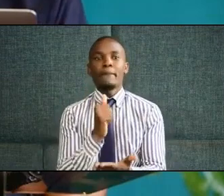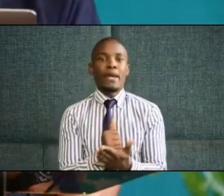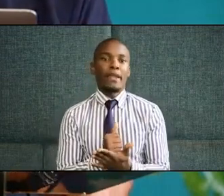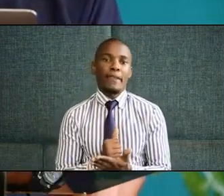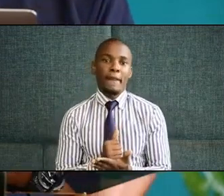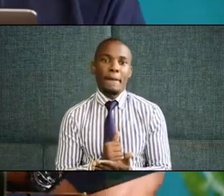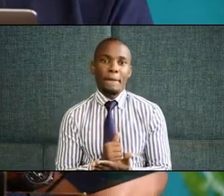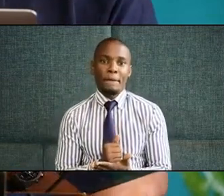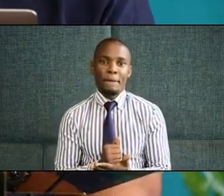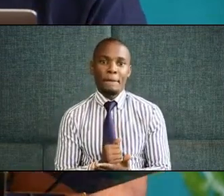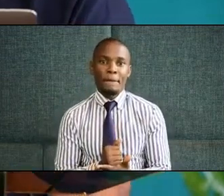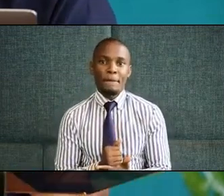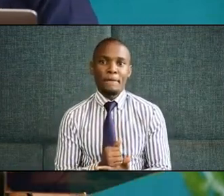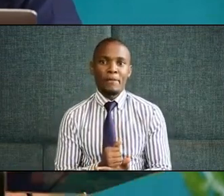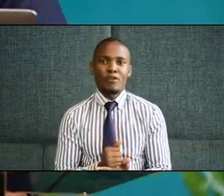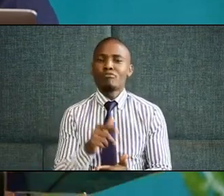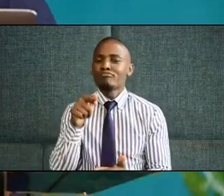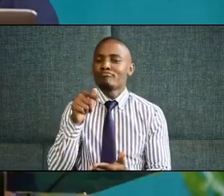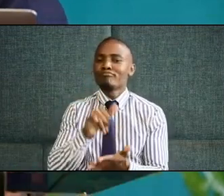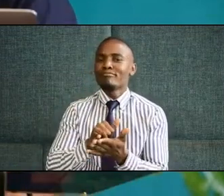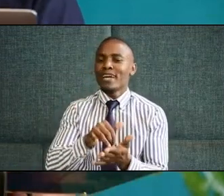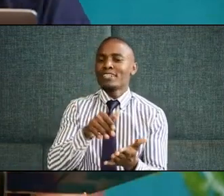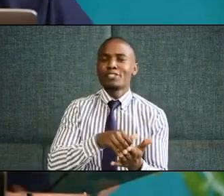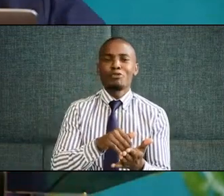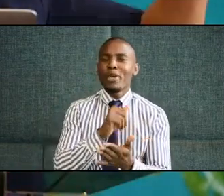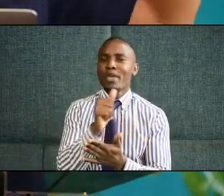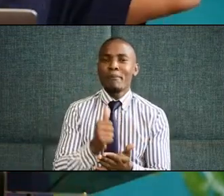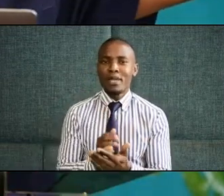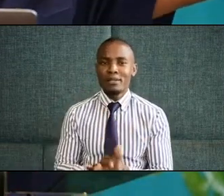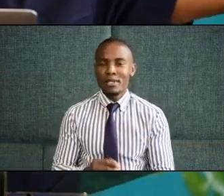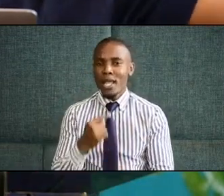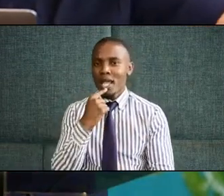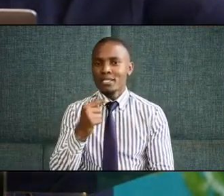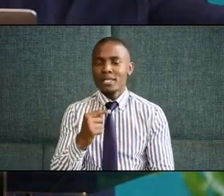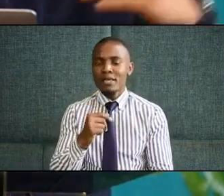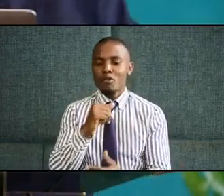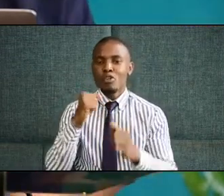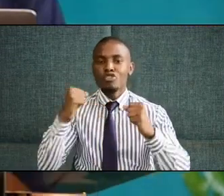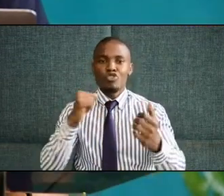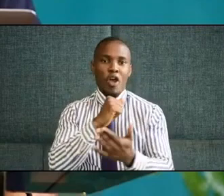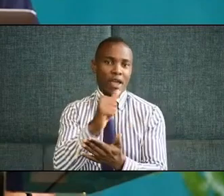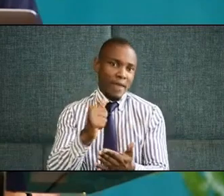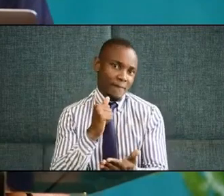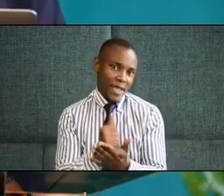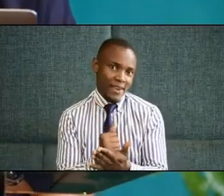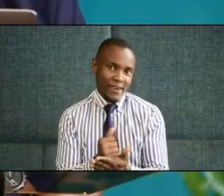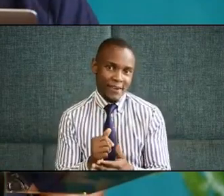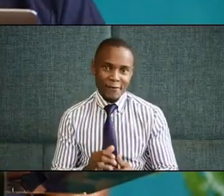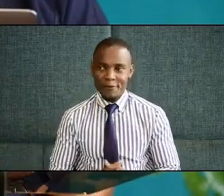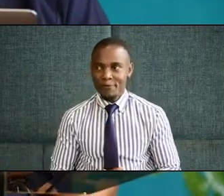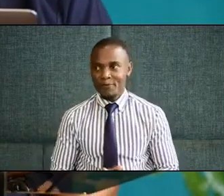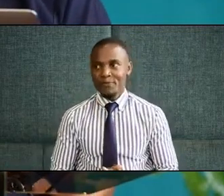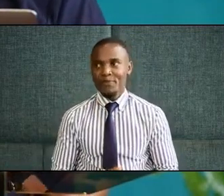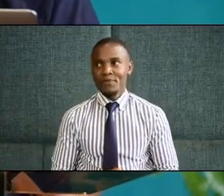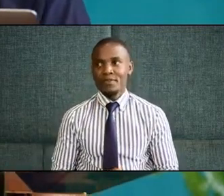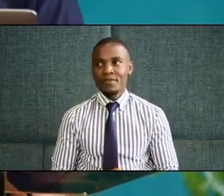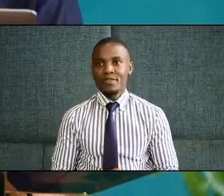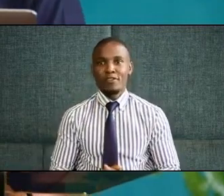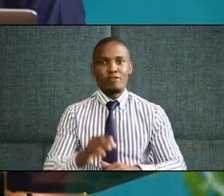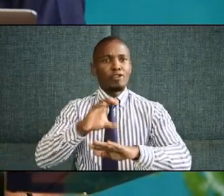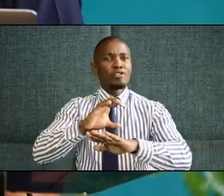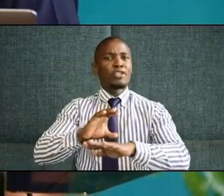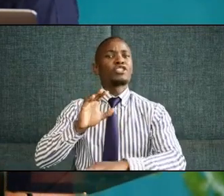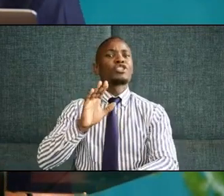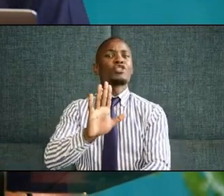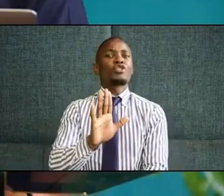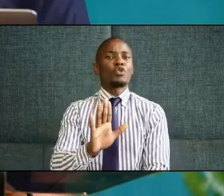there? Amen. No, that is a weak one from Nairobi Central. Can someone say a hearty amen out there? Amen. Your church is